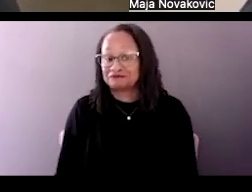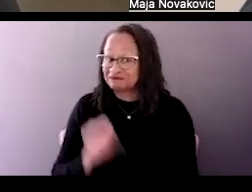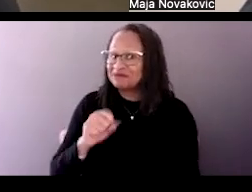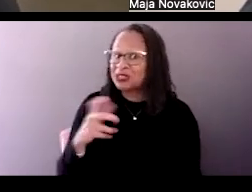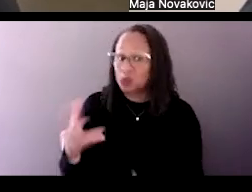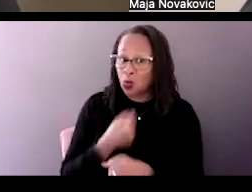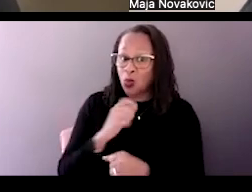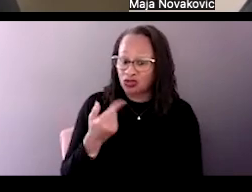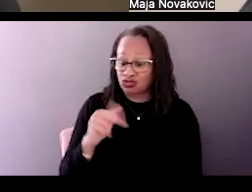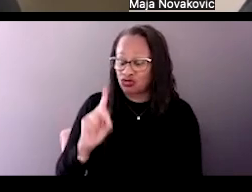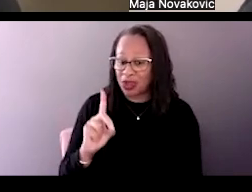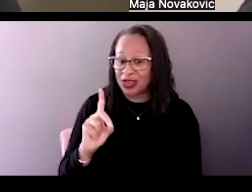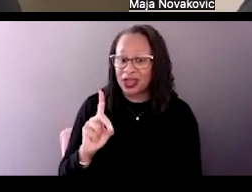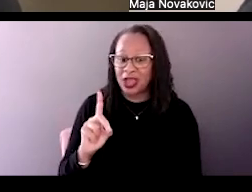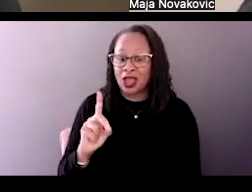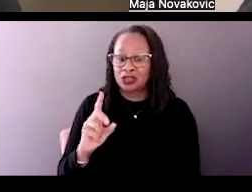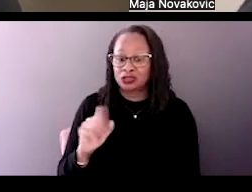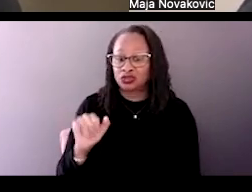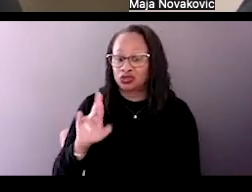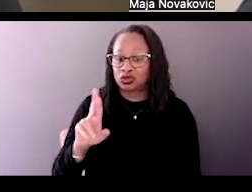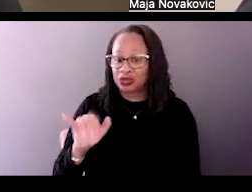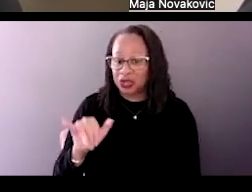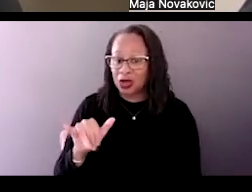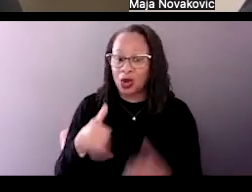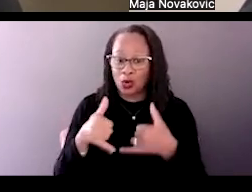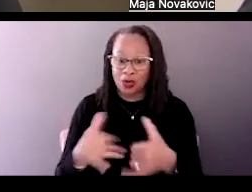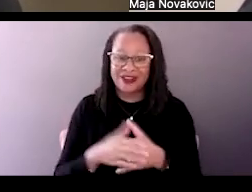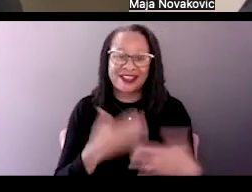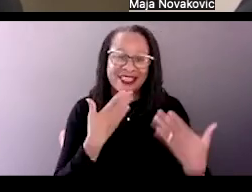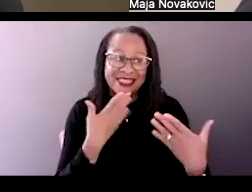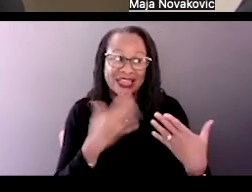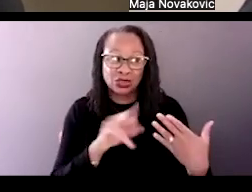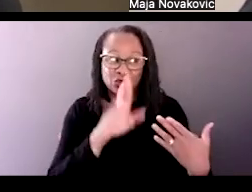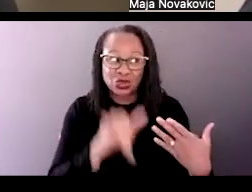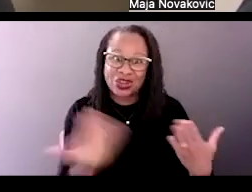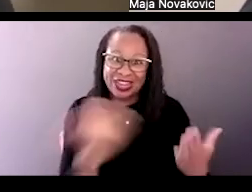Award in main competition. Thank you, jury, once more.